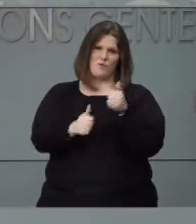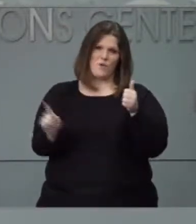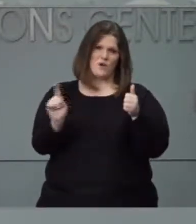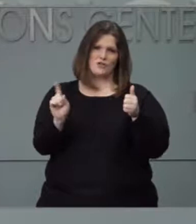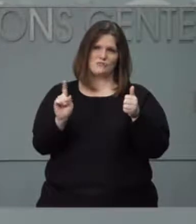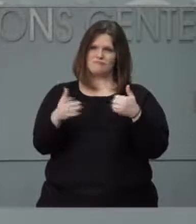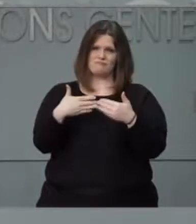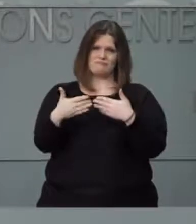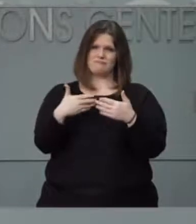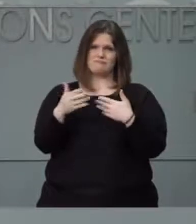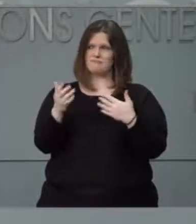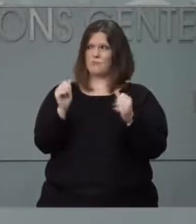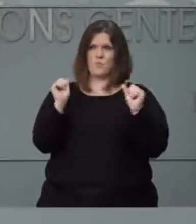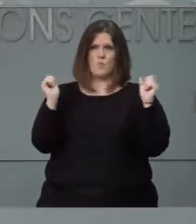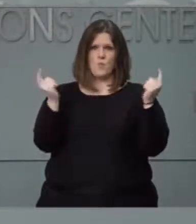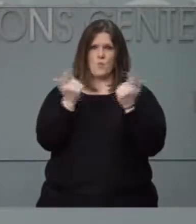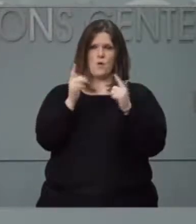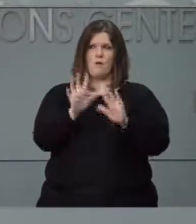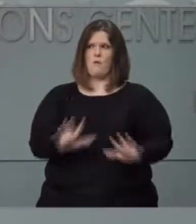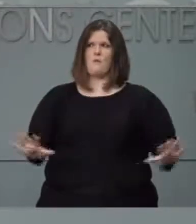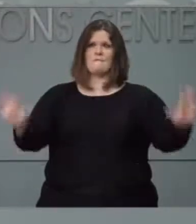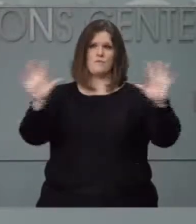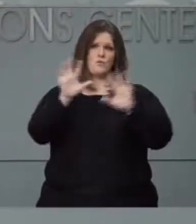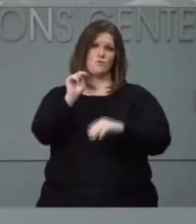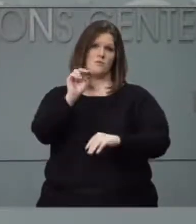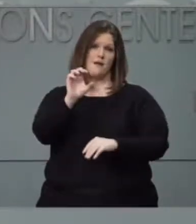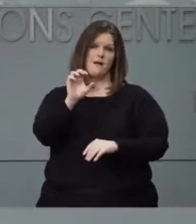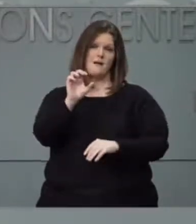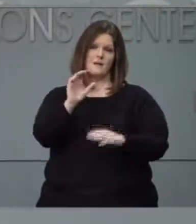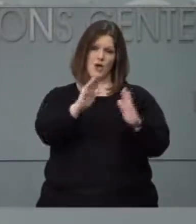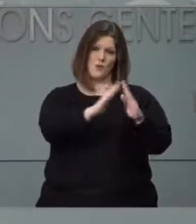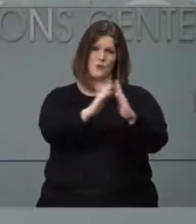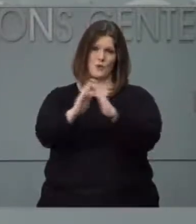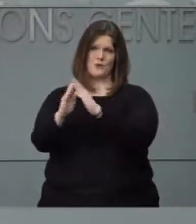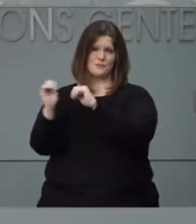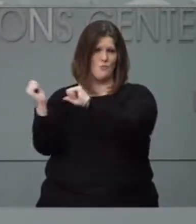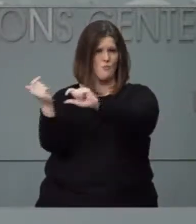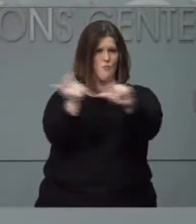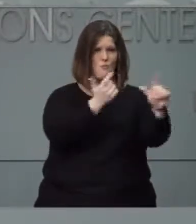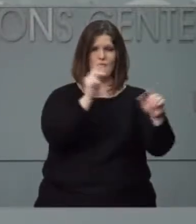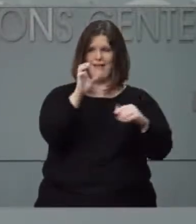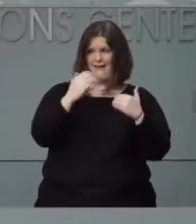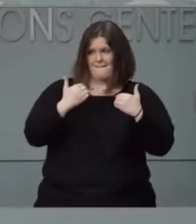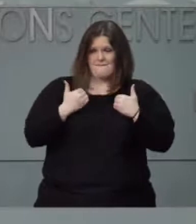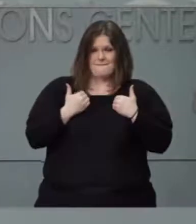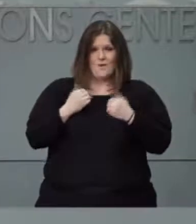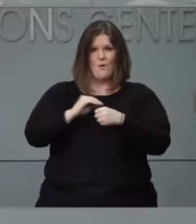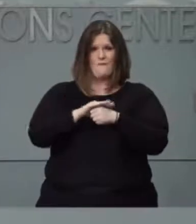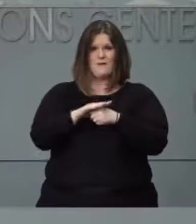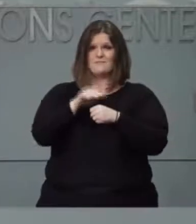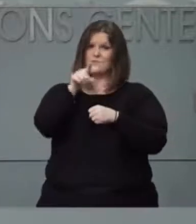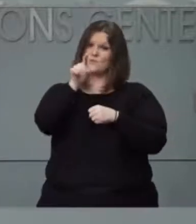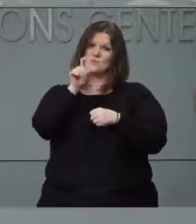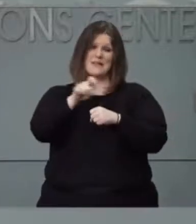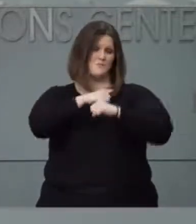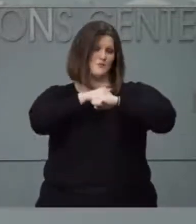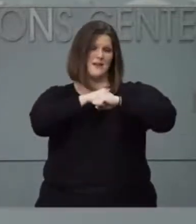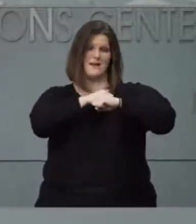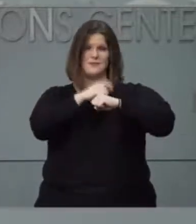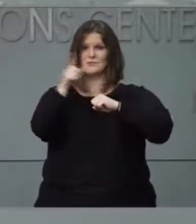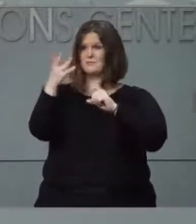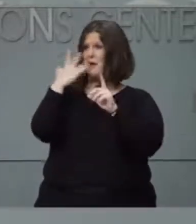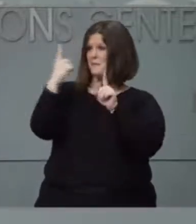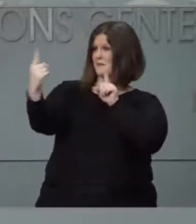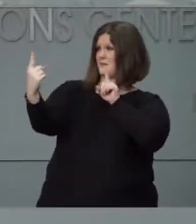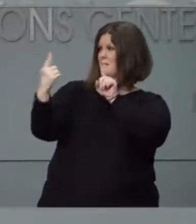every community in North Carolina. That's why you need to take precautions as if everyone around you has it. You have to be wearing